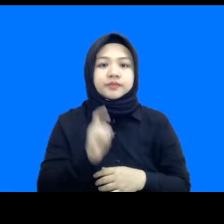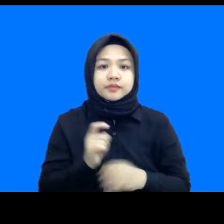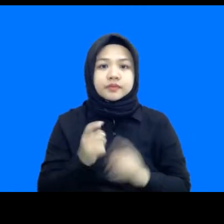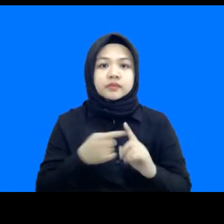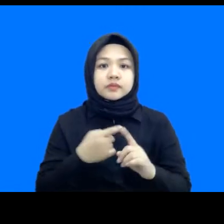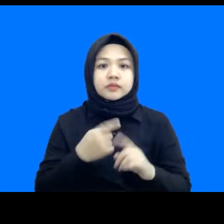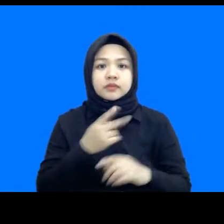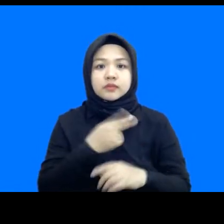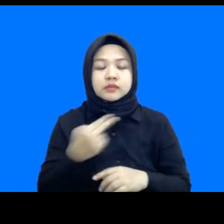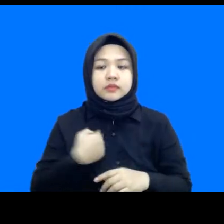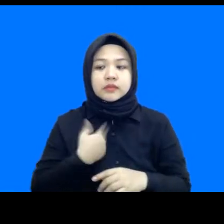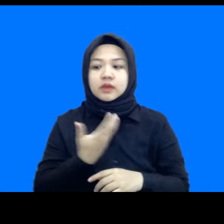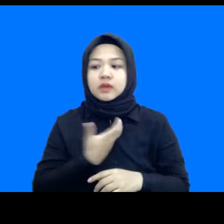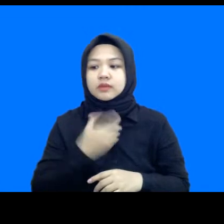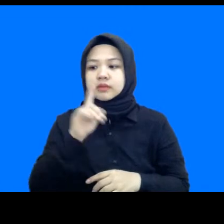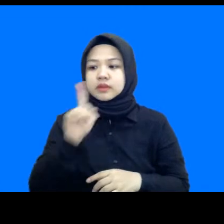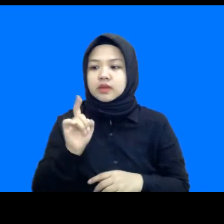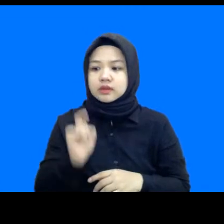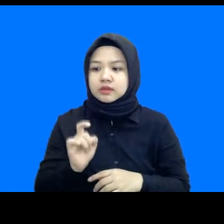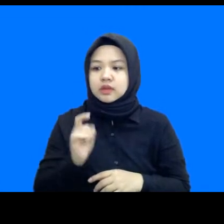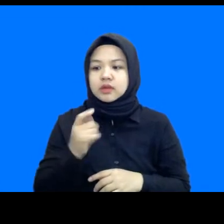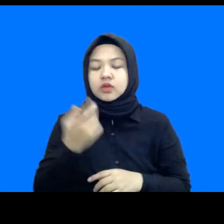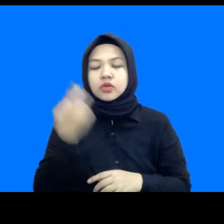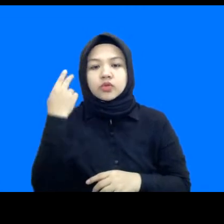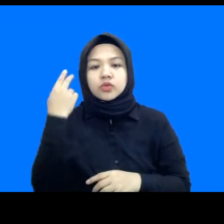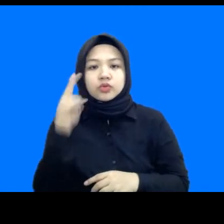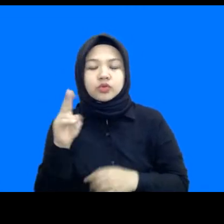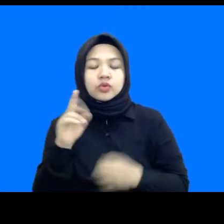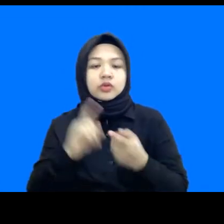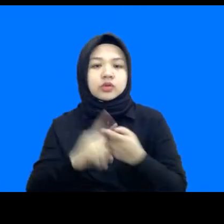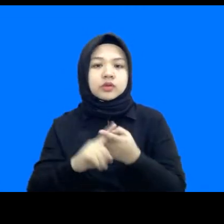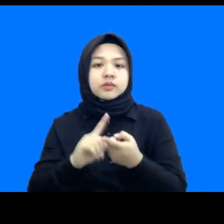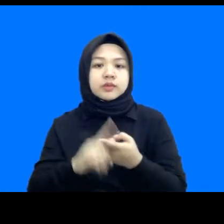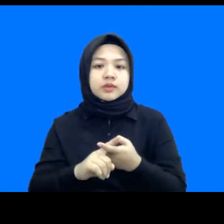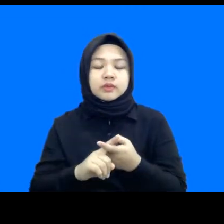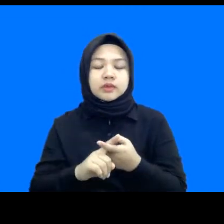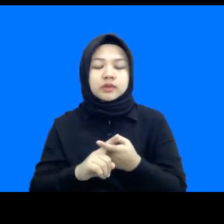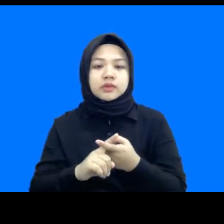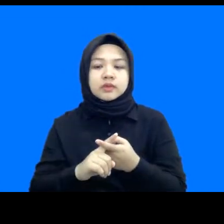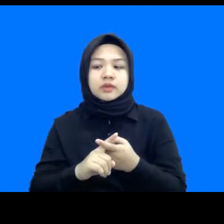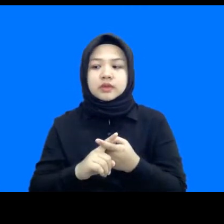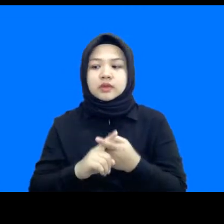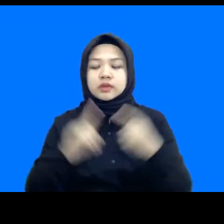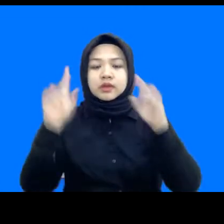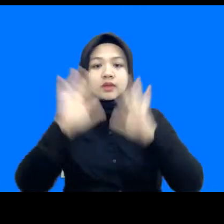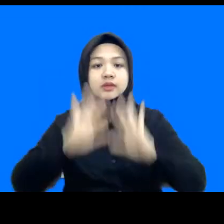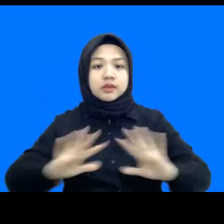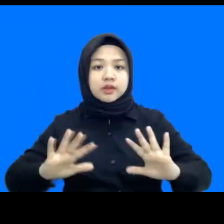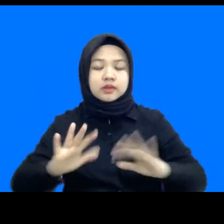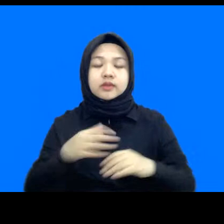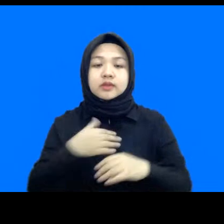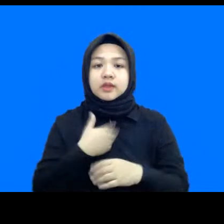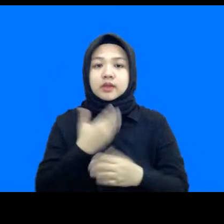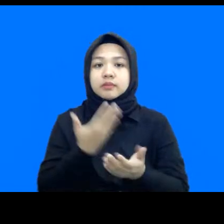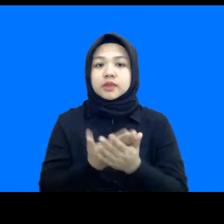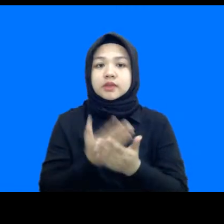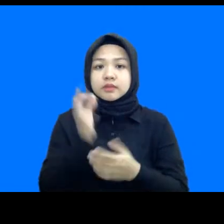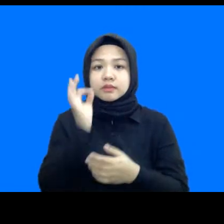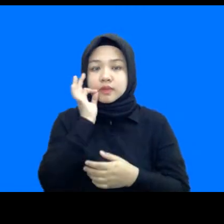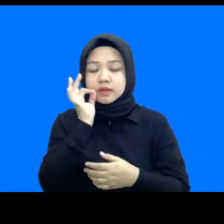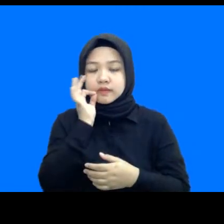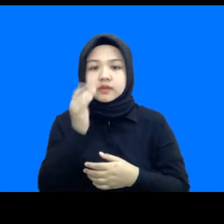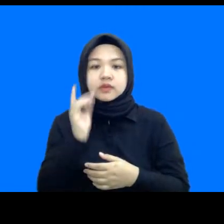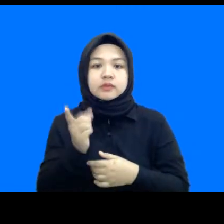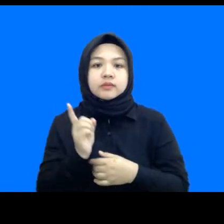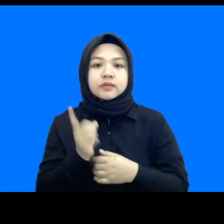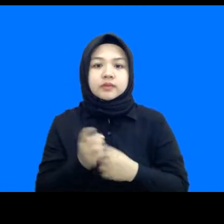question mainly for our friends in Southeast Asia. And beforehand, I would like to apologize if this has been addressed